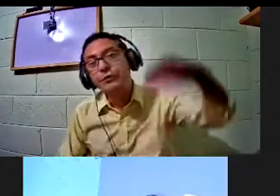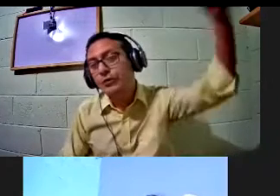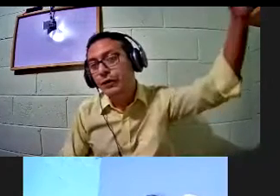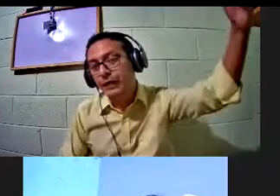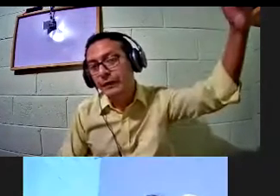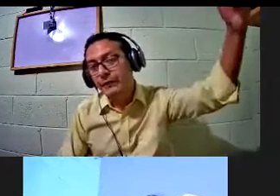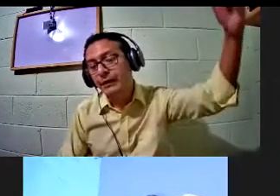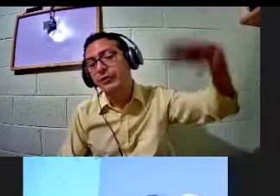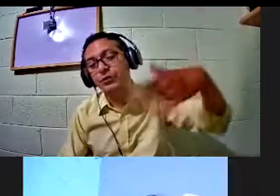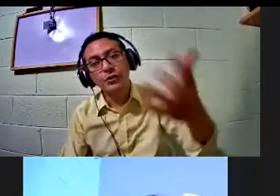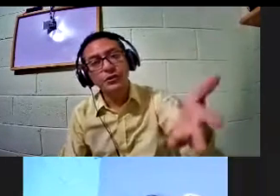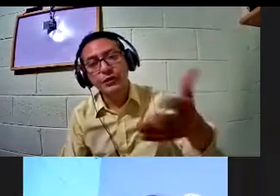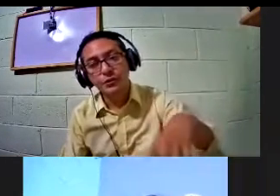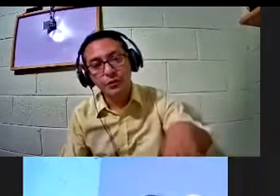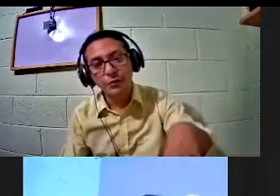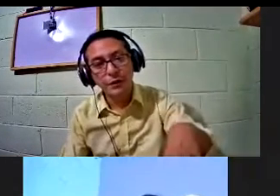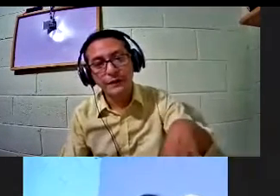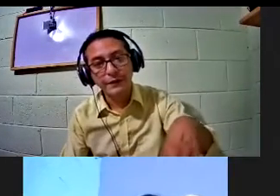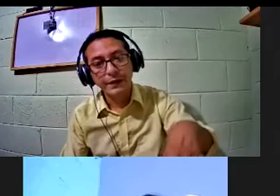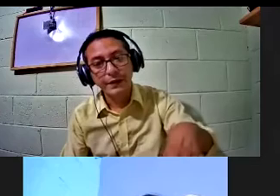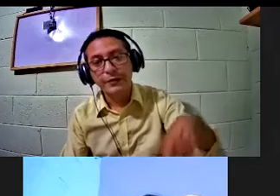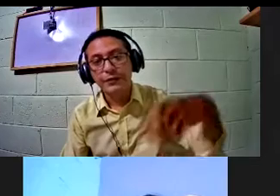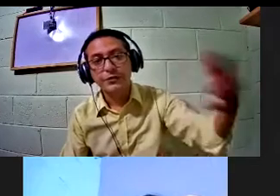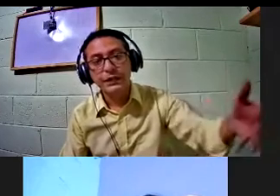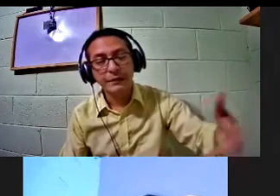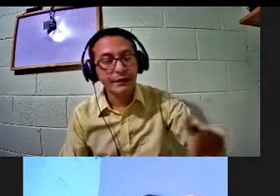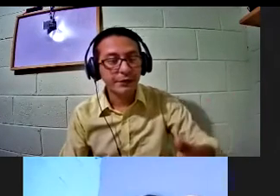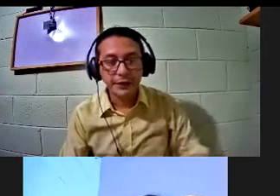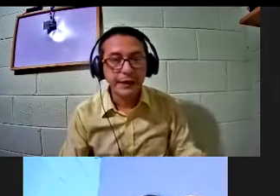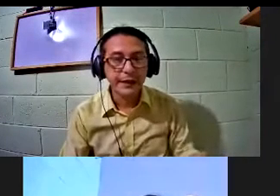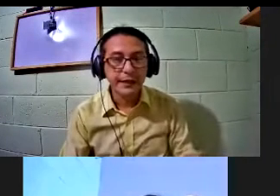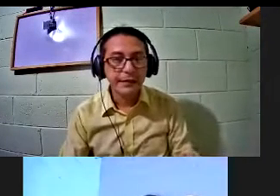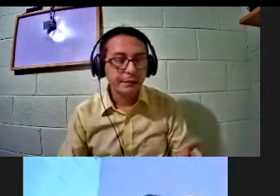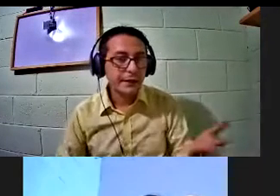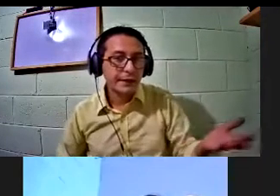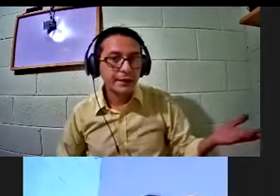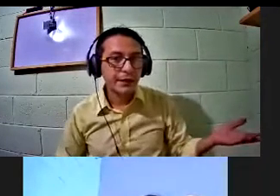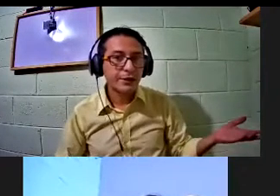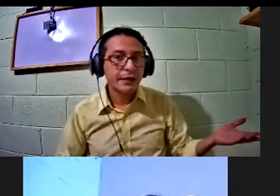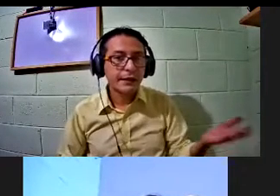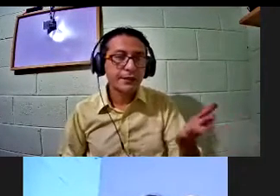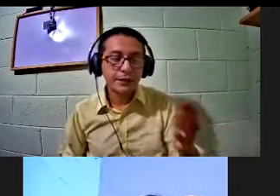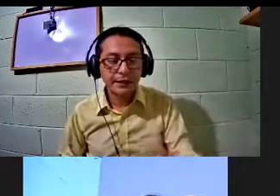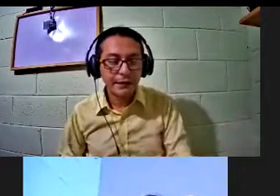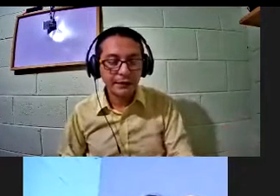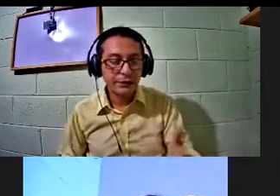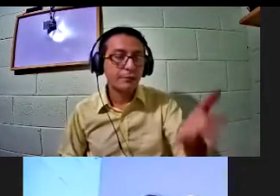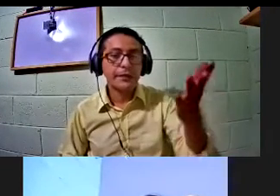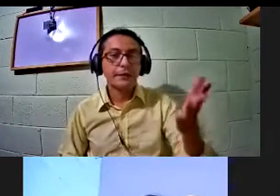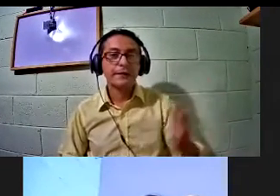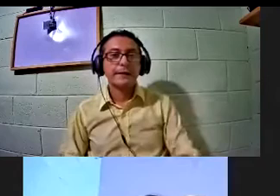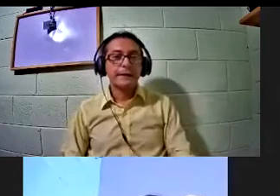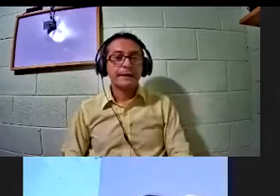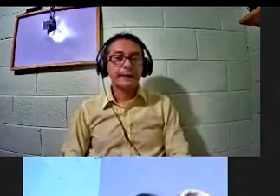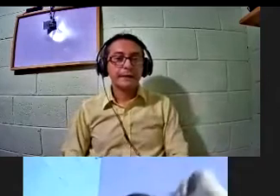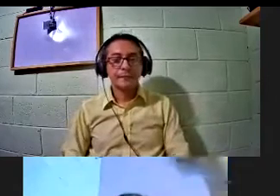a future event because you don't see your coworkers right now. You see them during the day. Imagínense que son las 2 de la tarde y usted le dice, su compañero